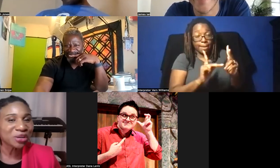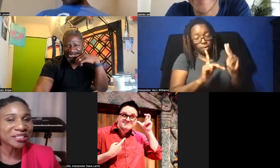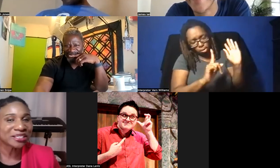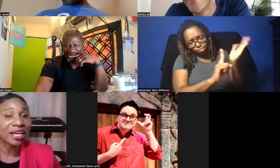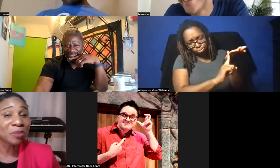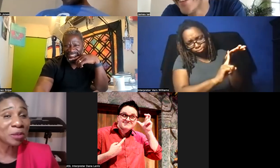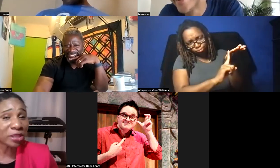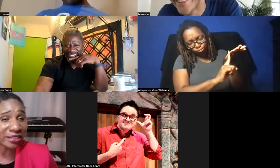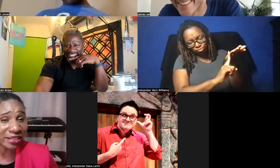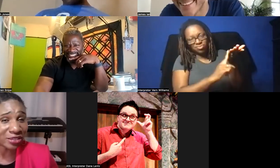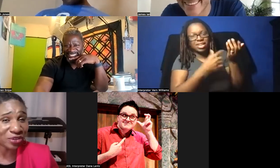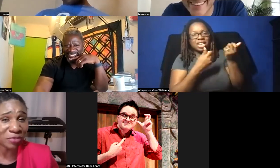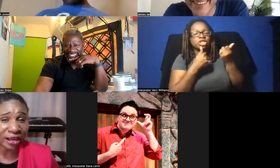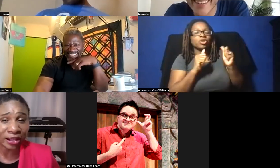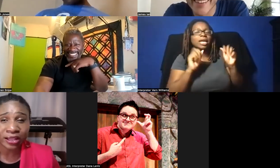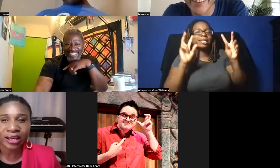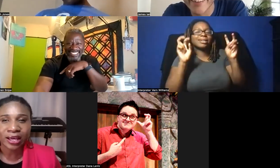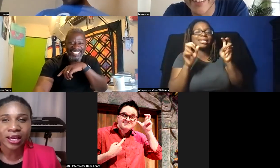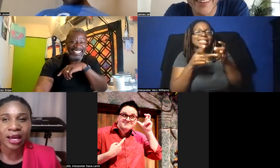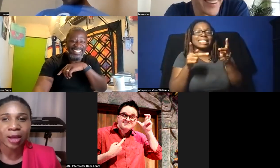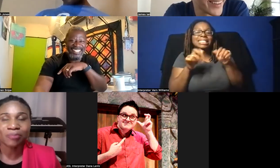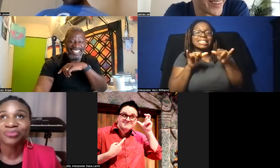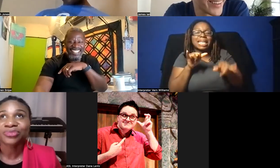always try to stay in my place as a female,